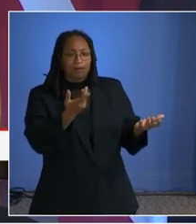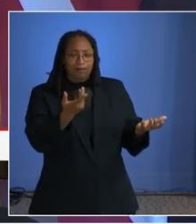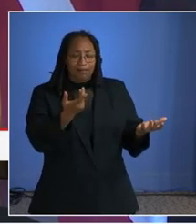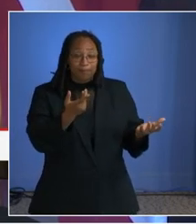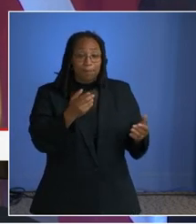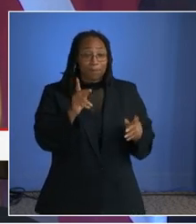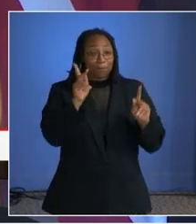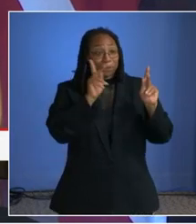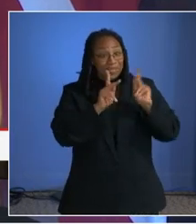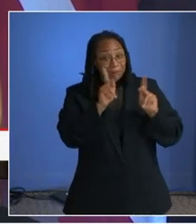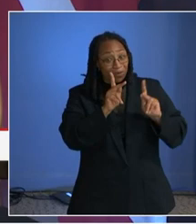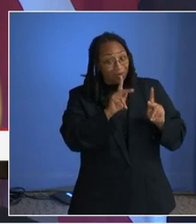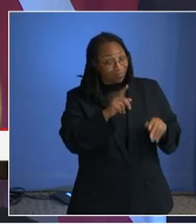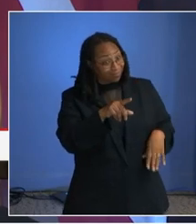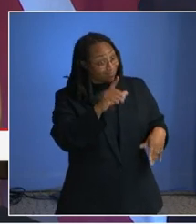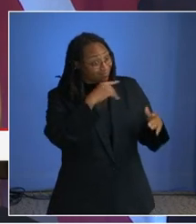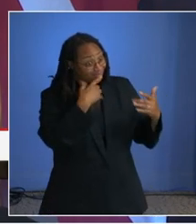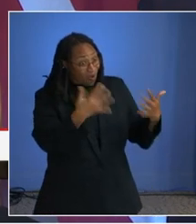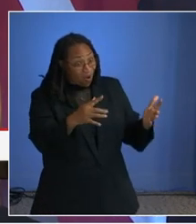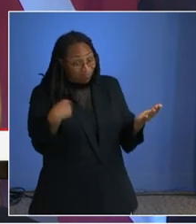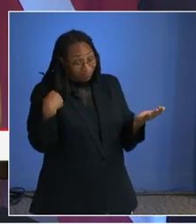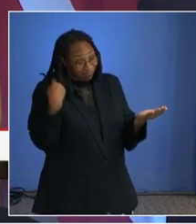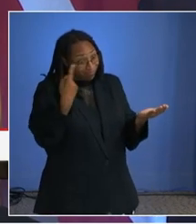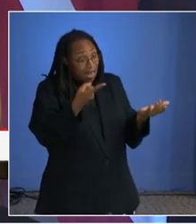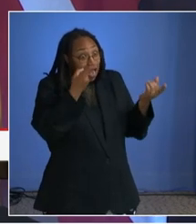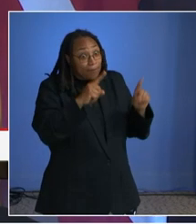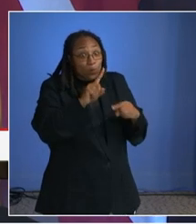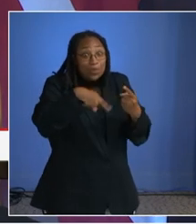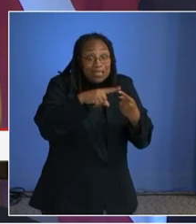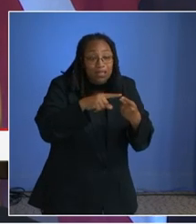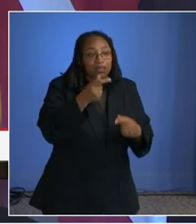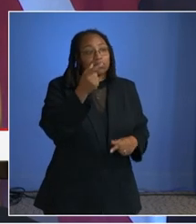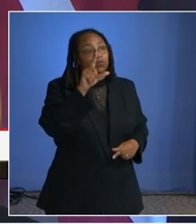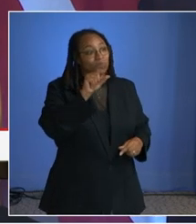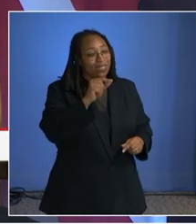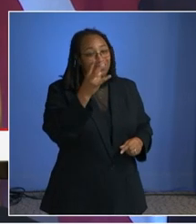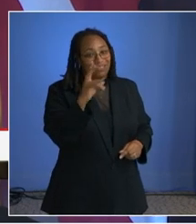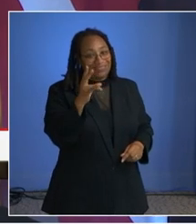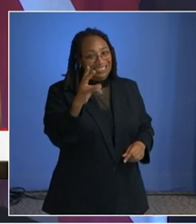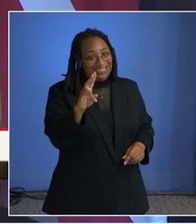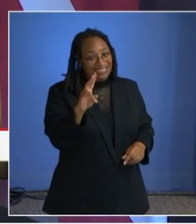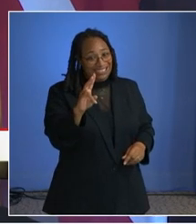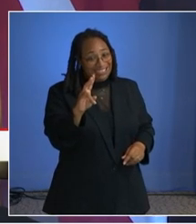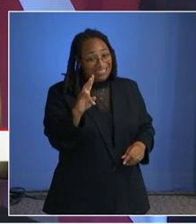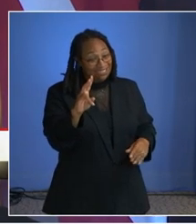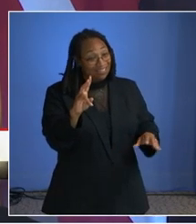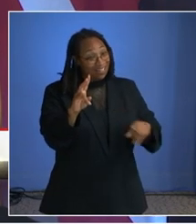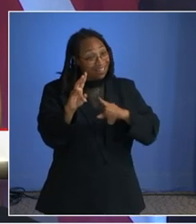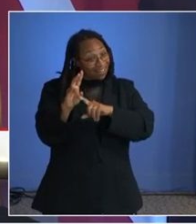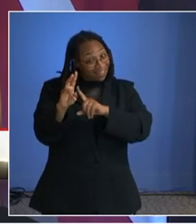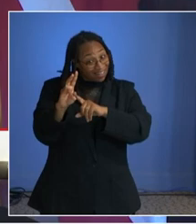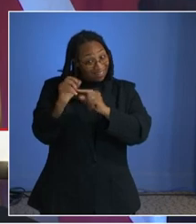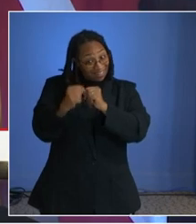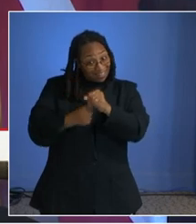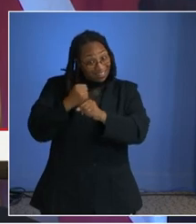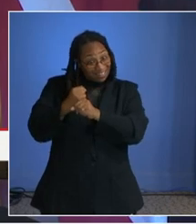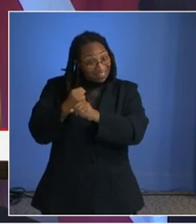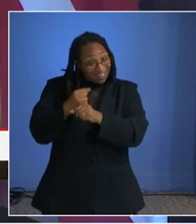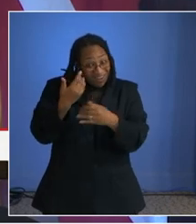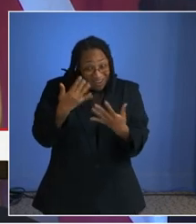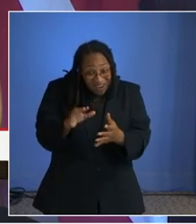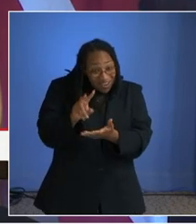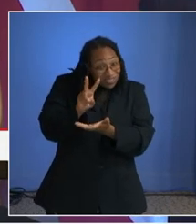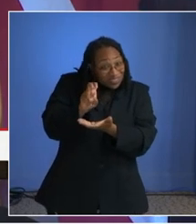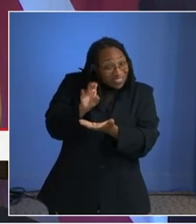I appreciate it. Sure. So the ones that were then for this year, can you speak to those that may have been held to the wrong